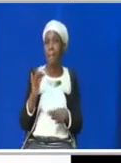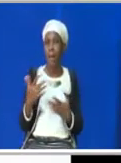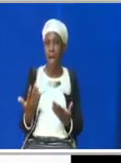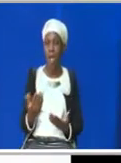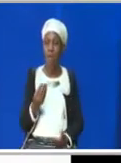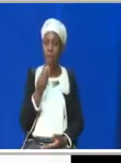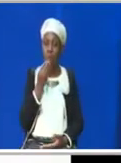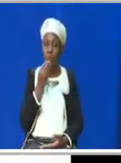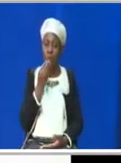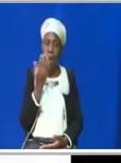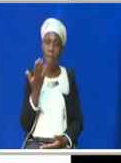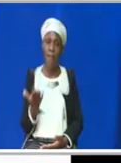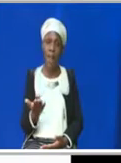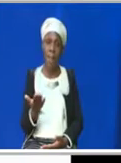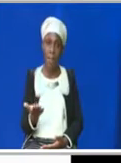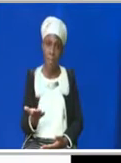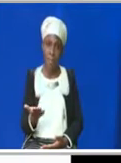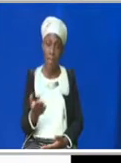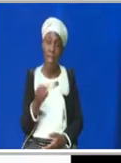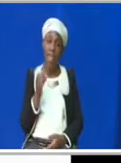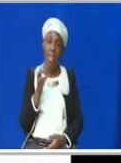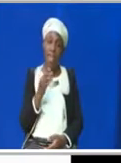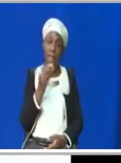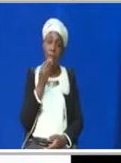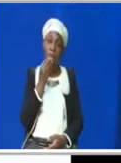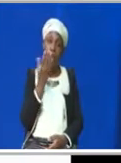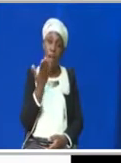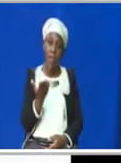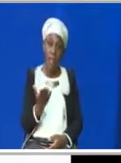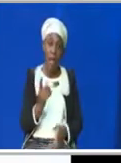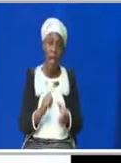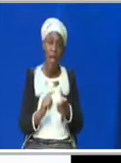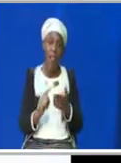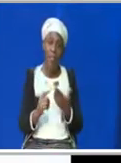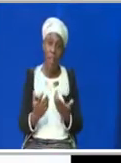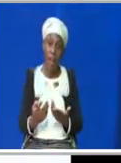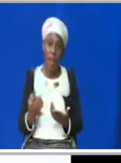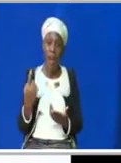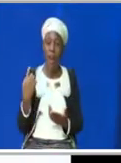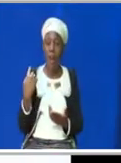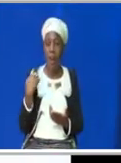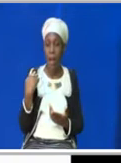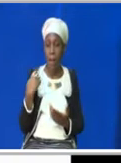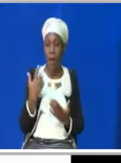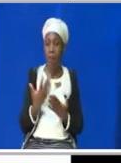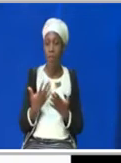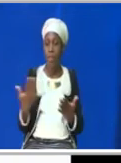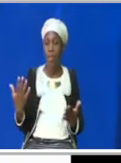food availability. If there is food, then the population will